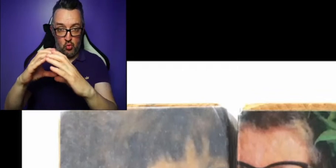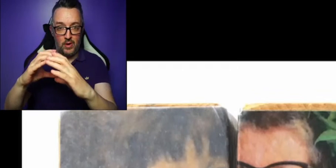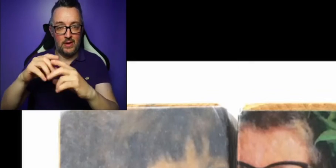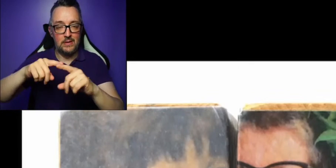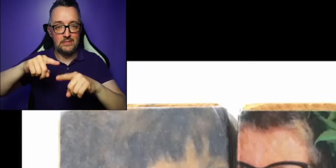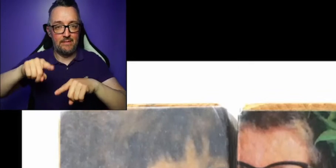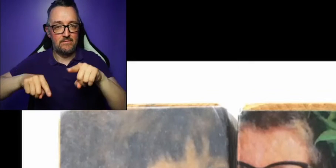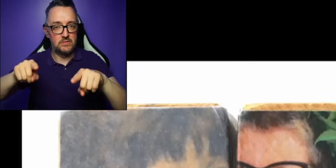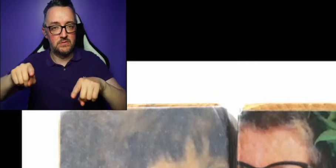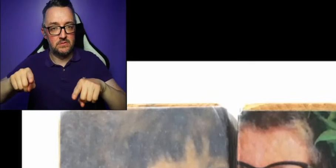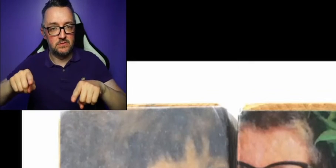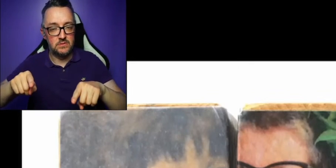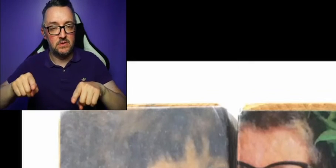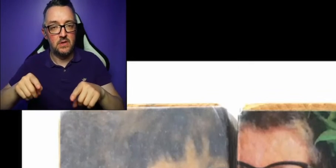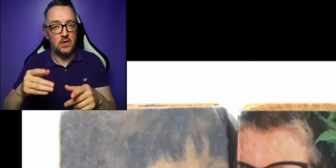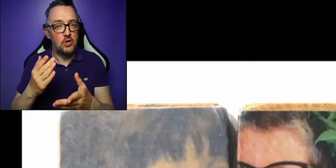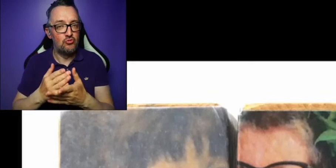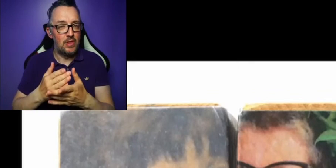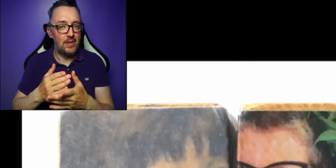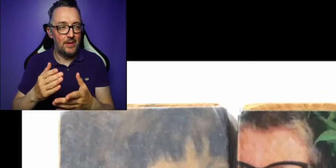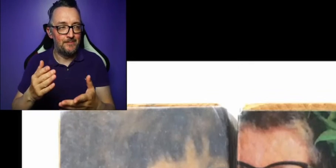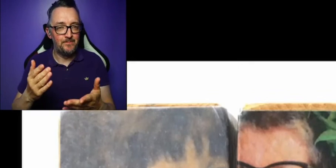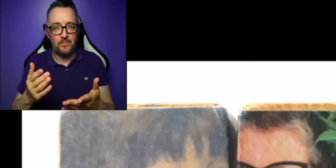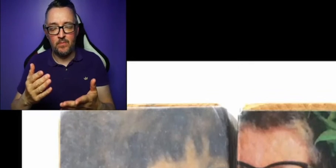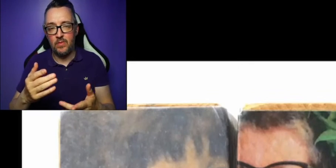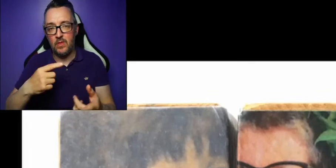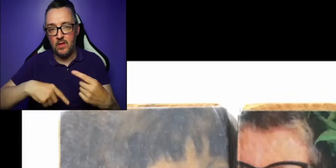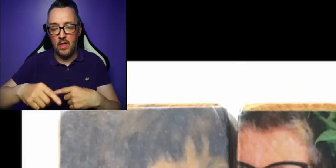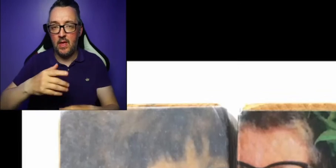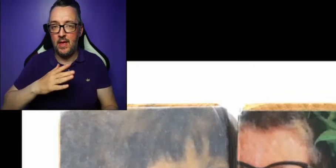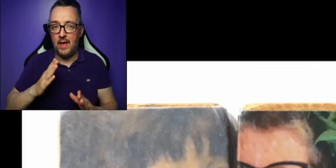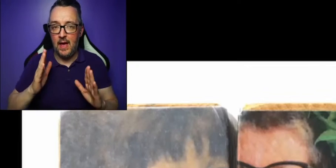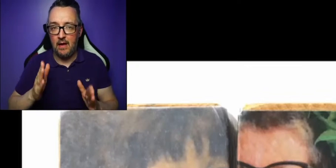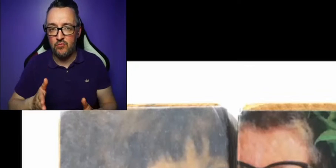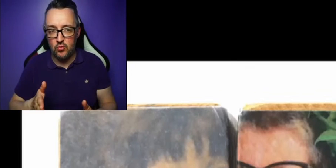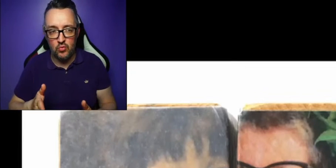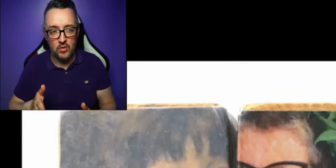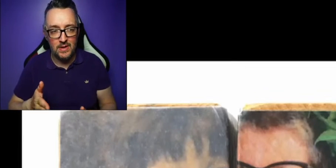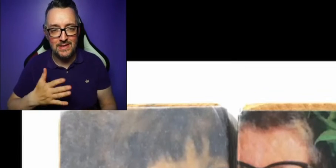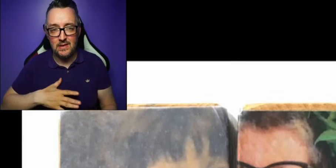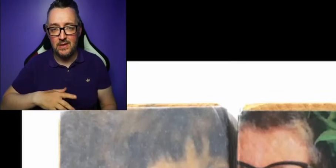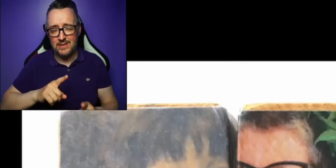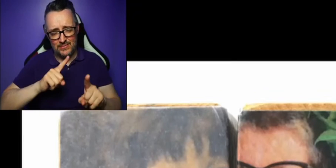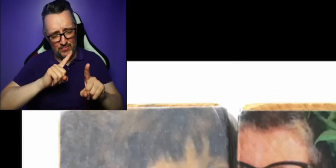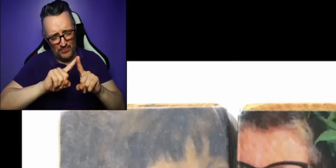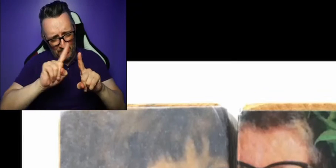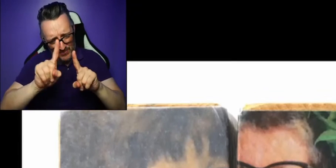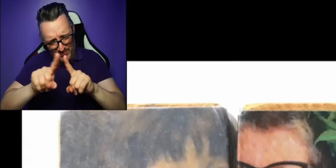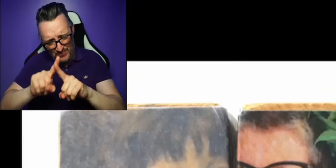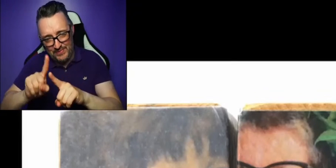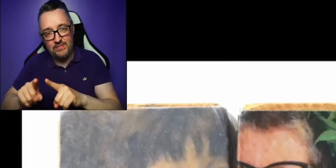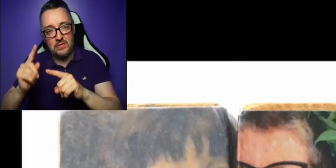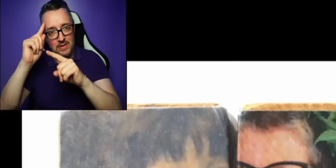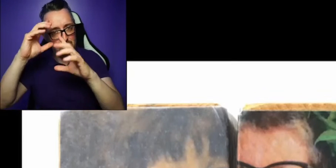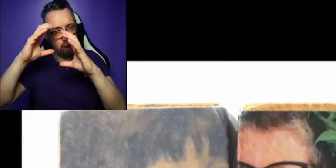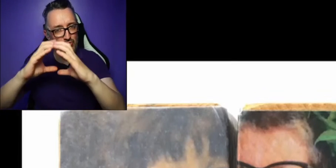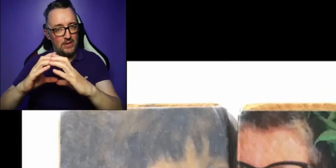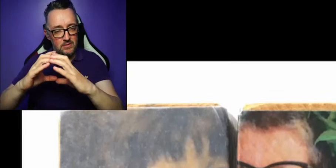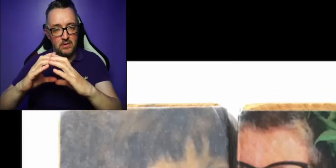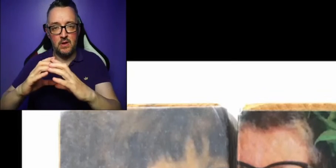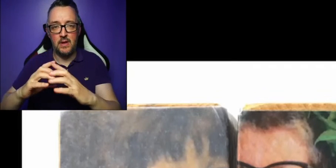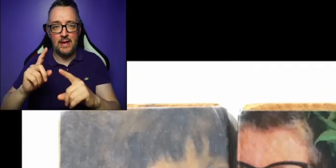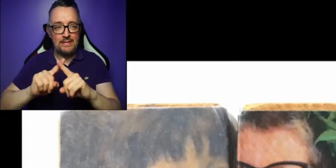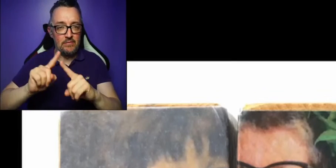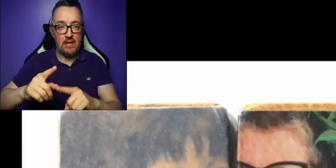inspired by and part of biodiversity. So this mm-hmm. idea that we need all kinds of brains, all forms of life,